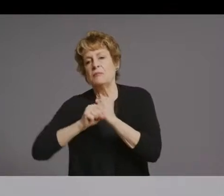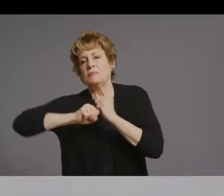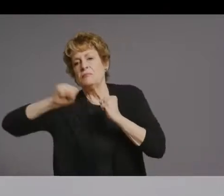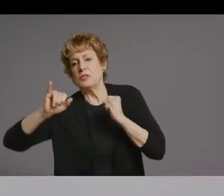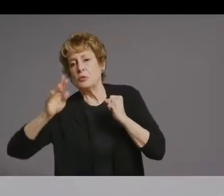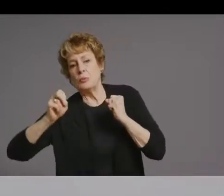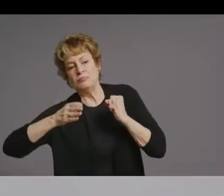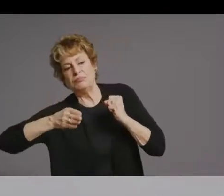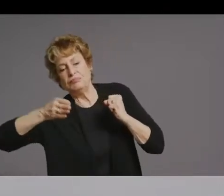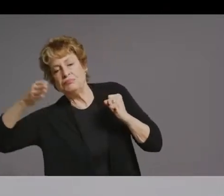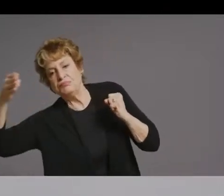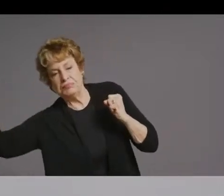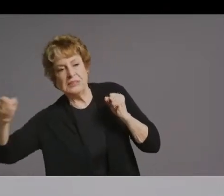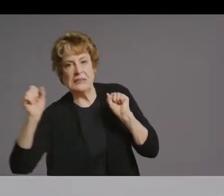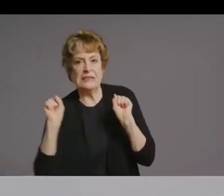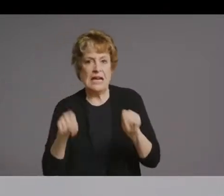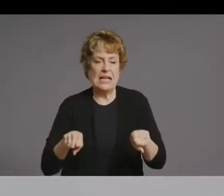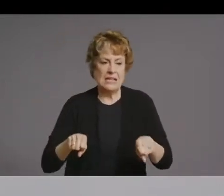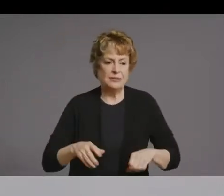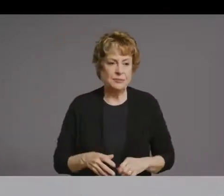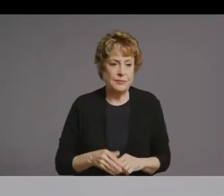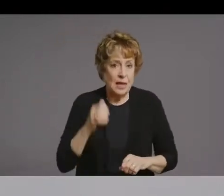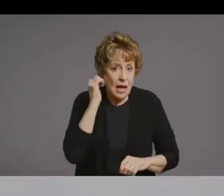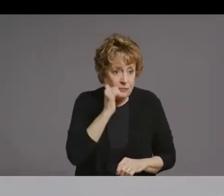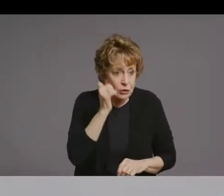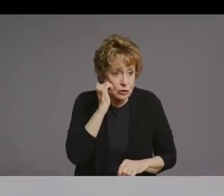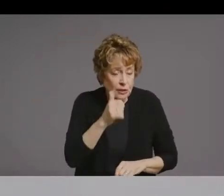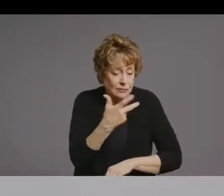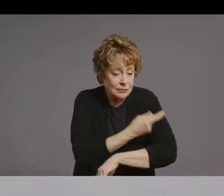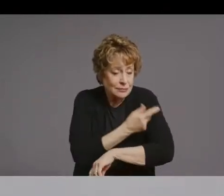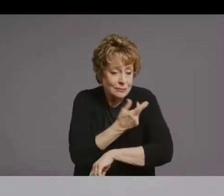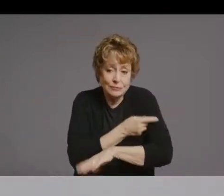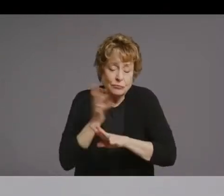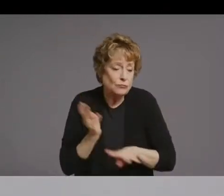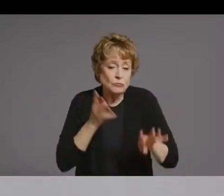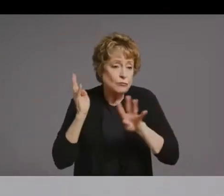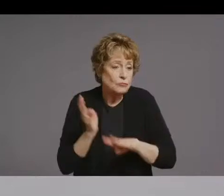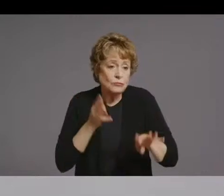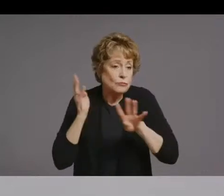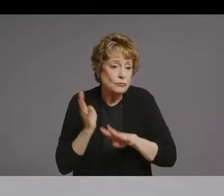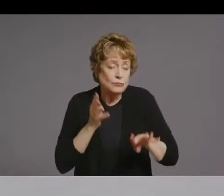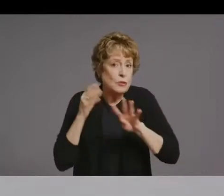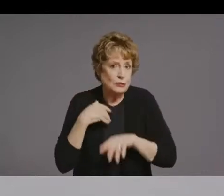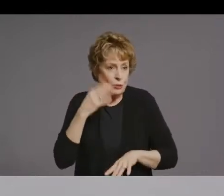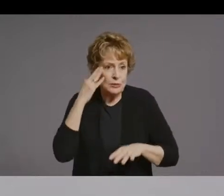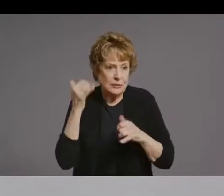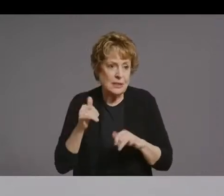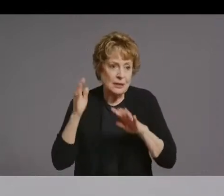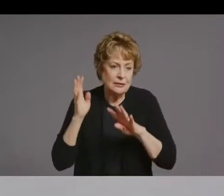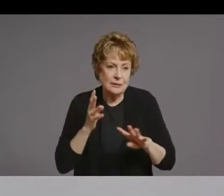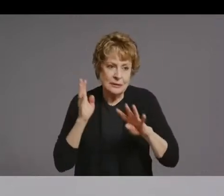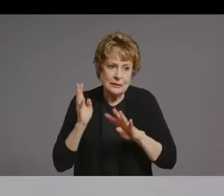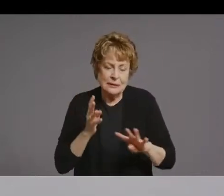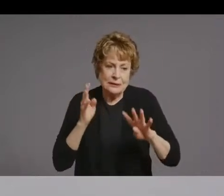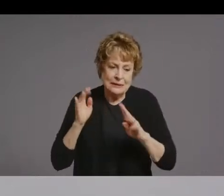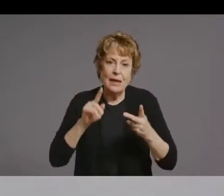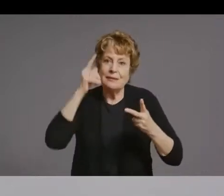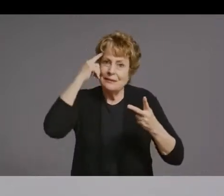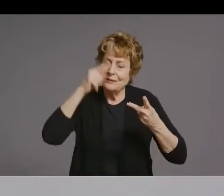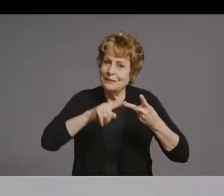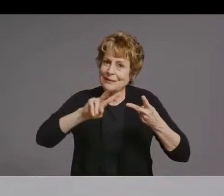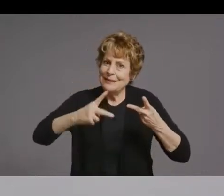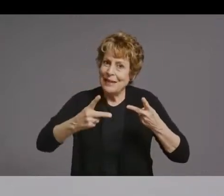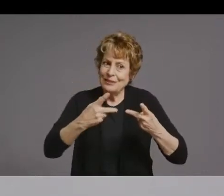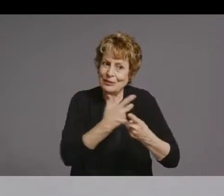June, you know, every day that we administer first doses, we know we're still in the business for at least 3 weeks after